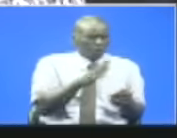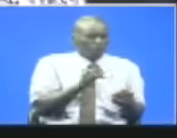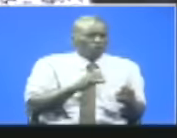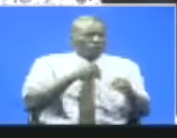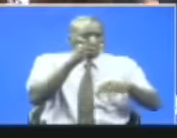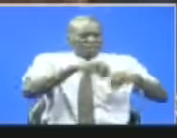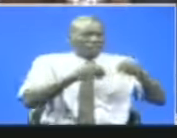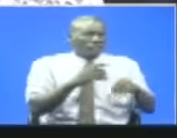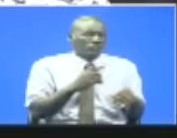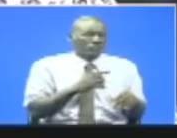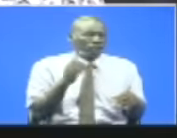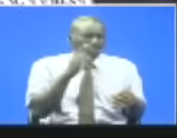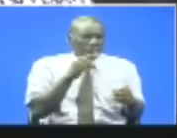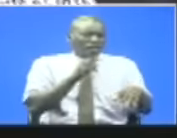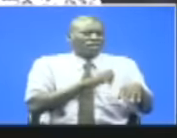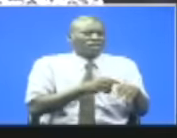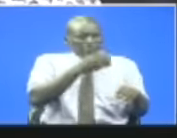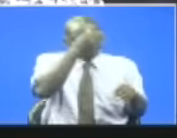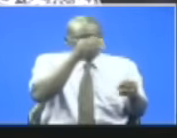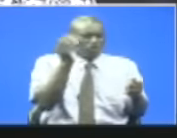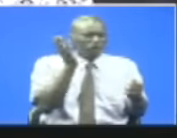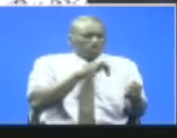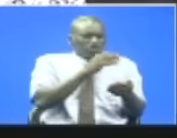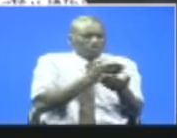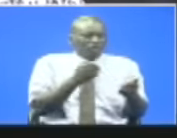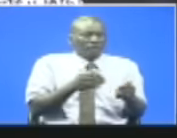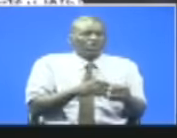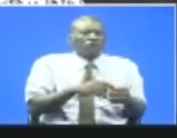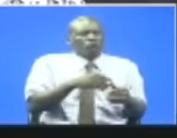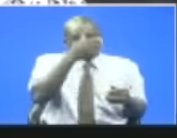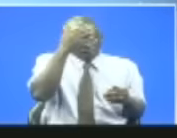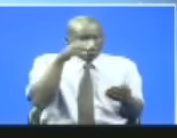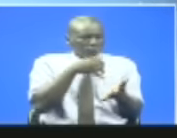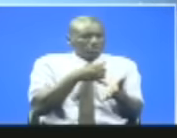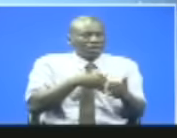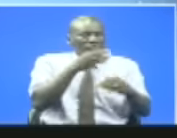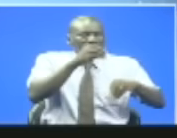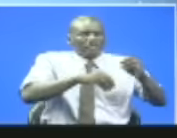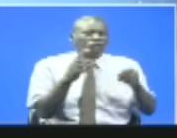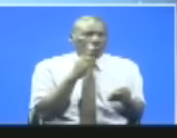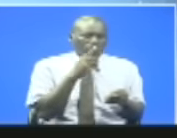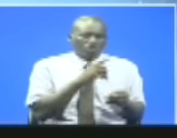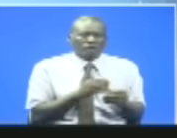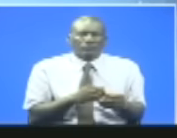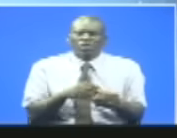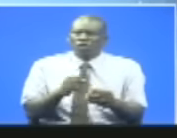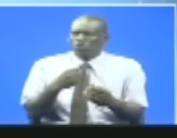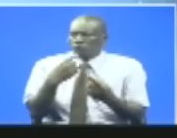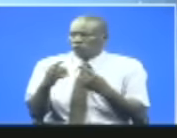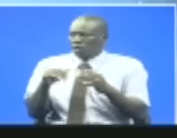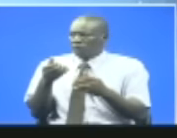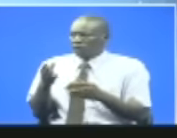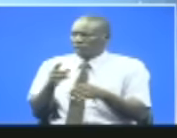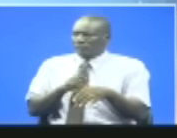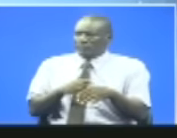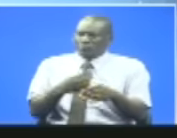something, let it remain buried. Professor Kagwanja. I didn't say that. I think the point is this. You refer to things when you see the